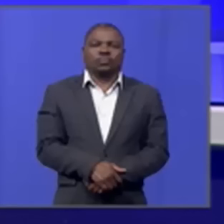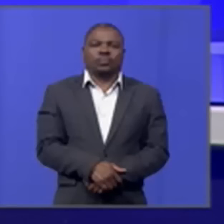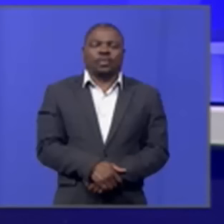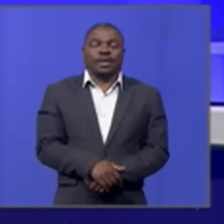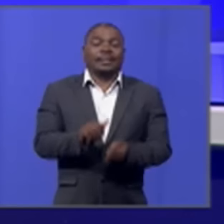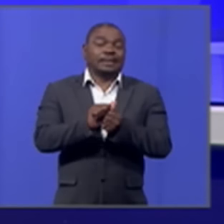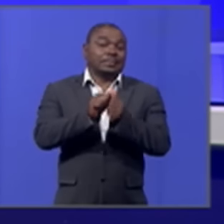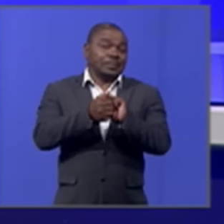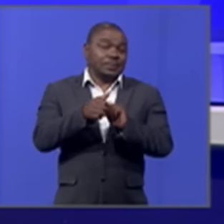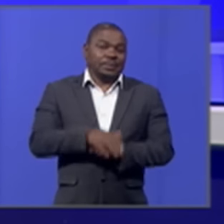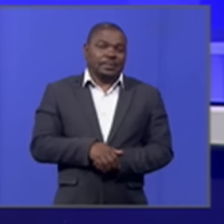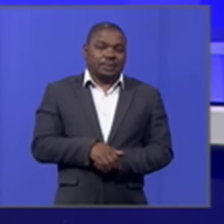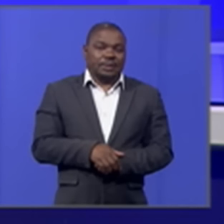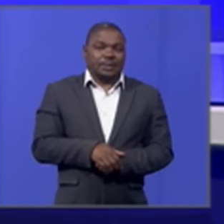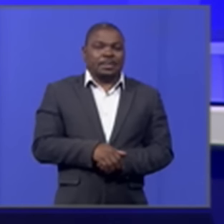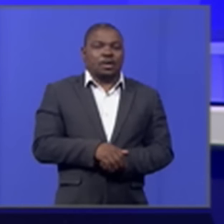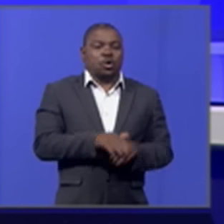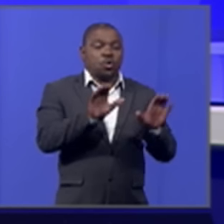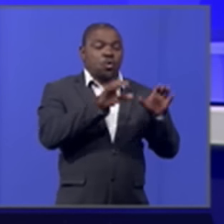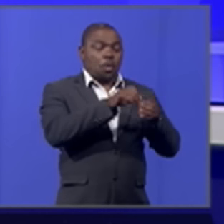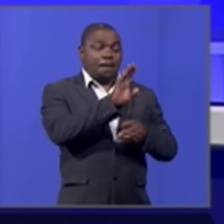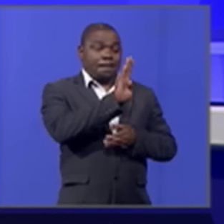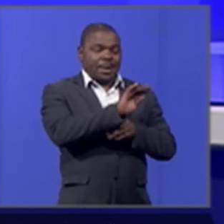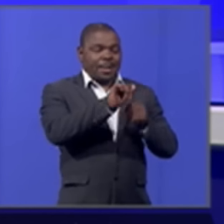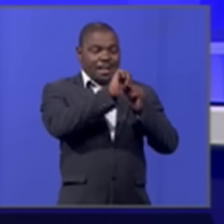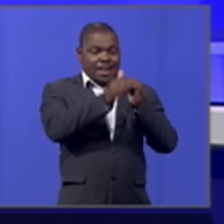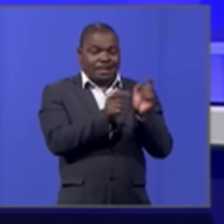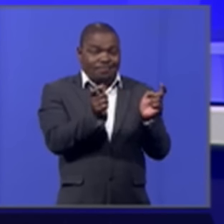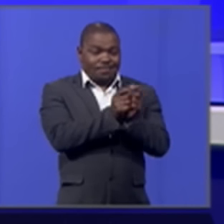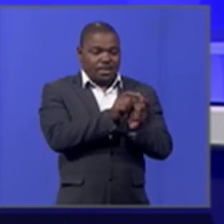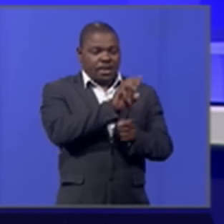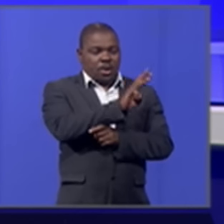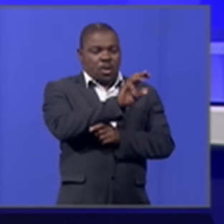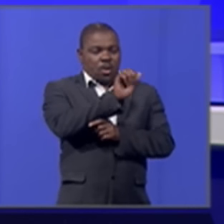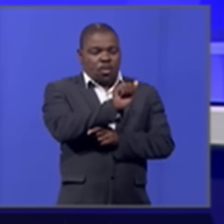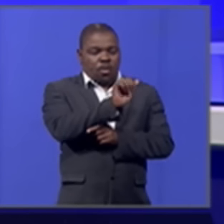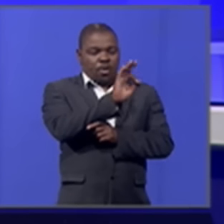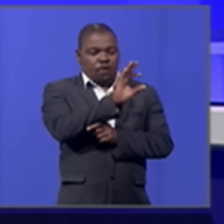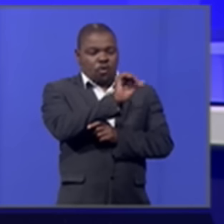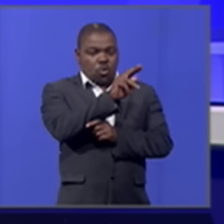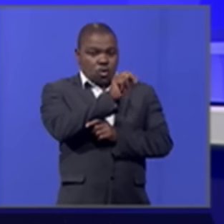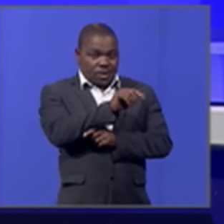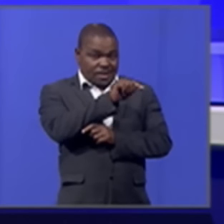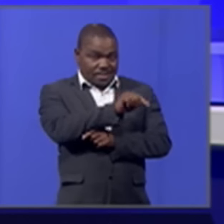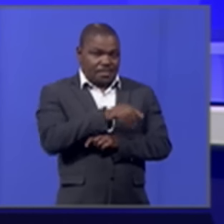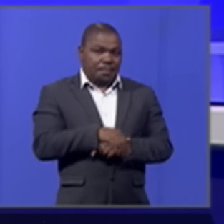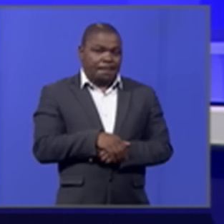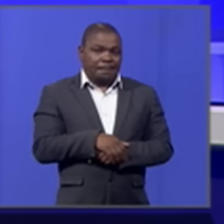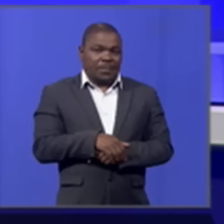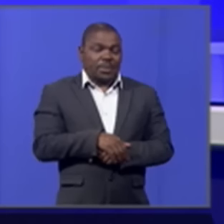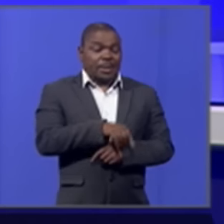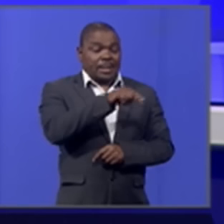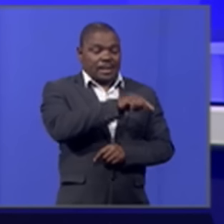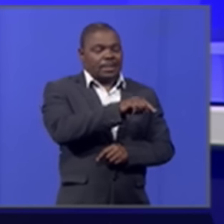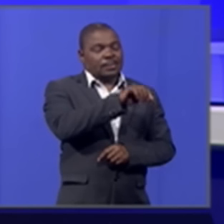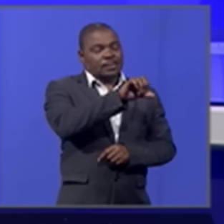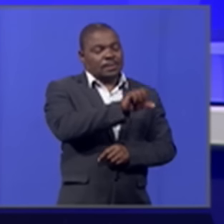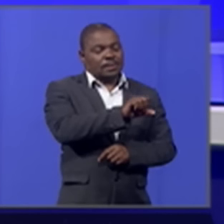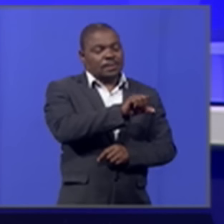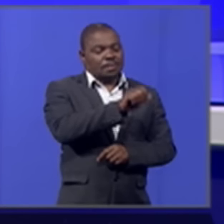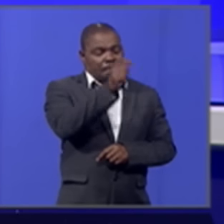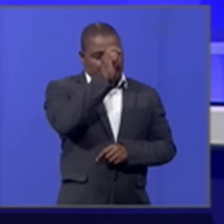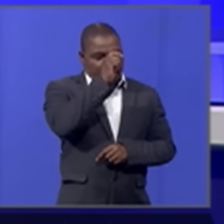Mo go tsa metshameko, motshameko wa bofelo wa Group B wa Women's Africa Cup of Nations kgatlhanong le Burkina Faso kwa